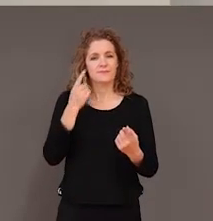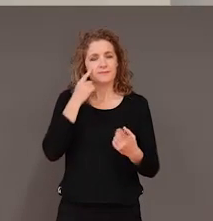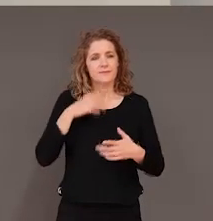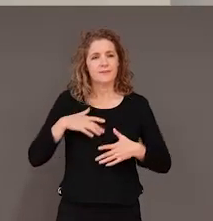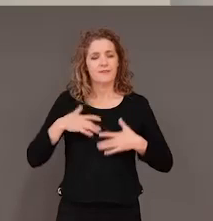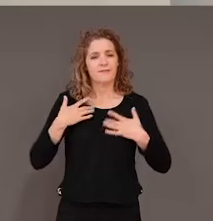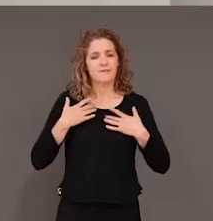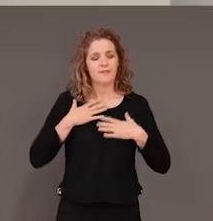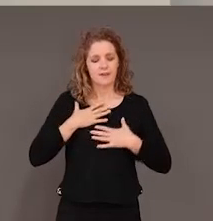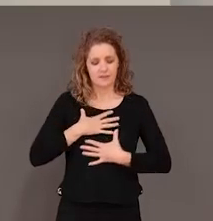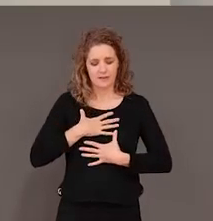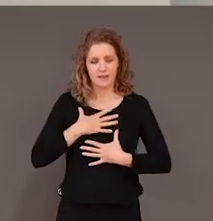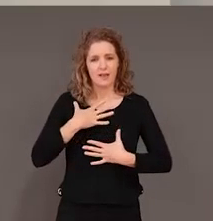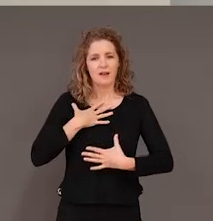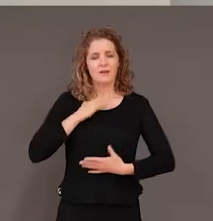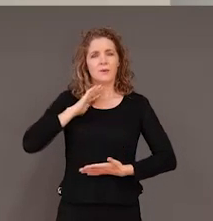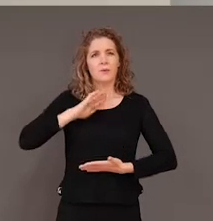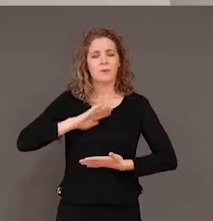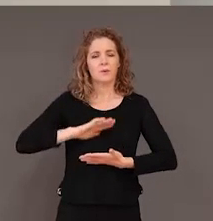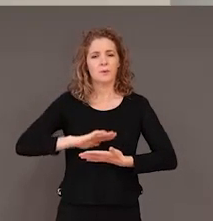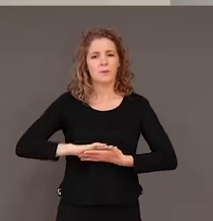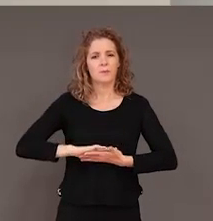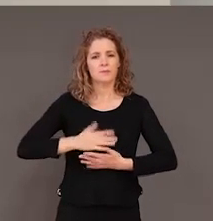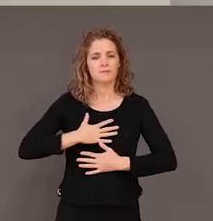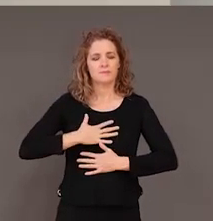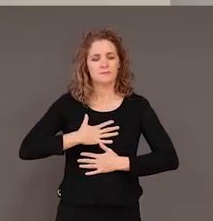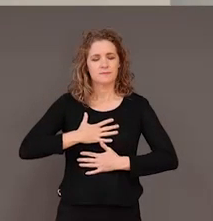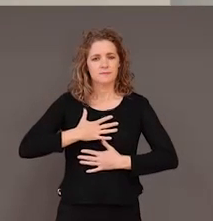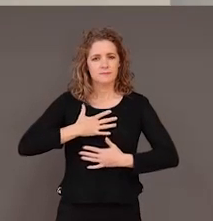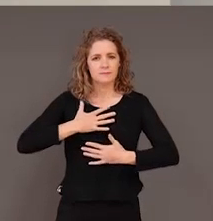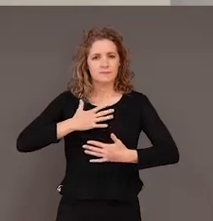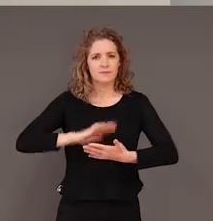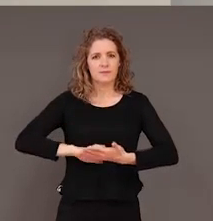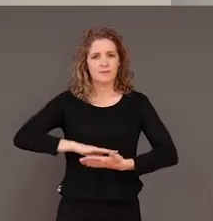Notice the sensations of your lungs emptying and then refilling.